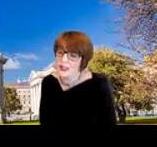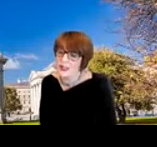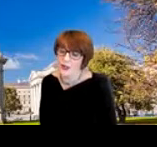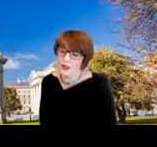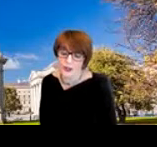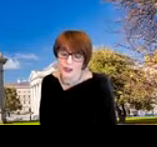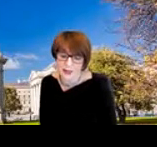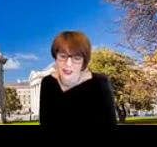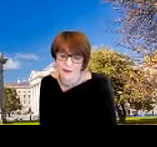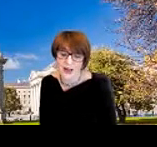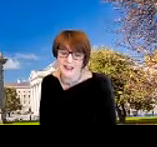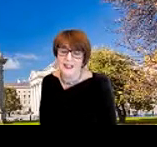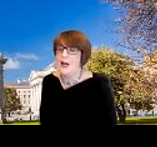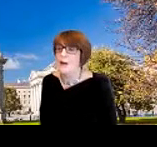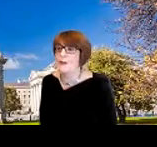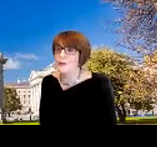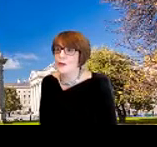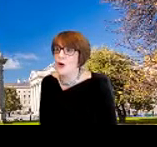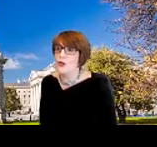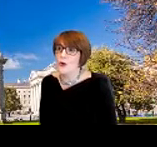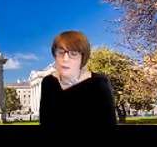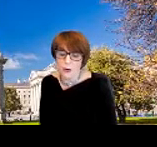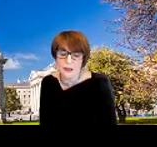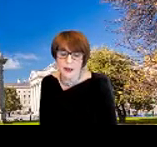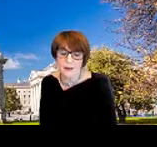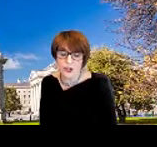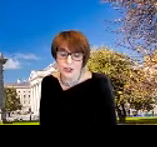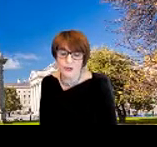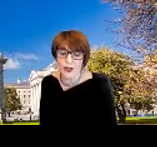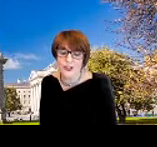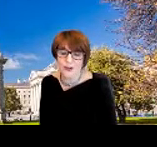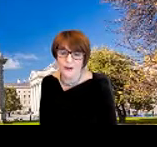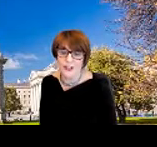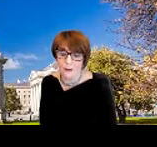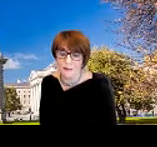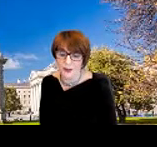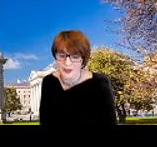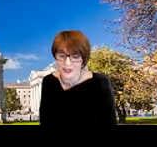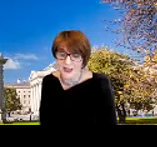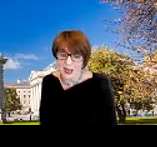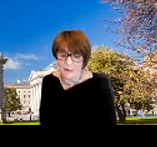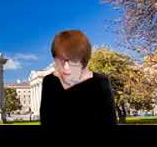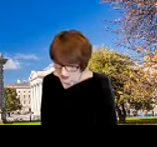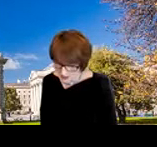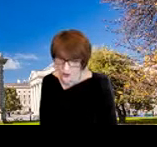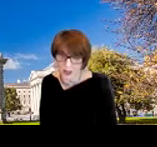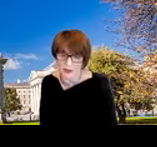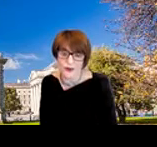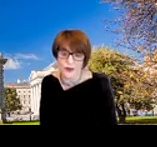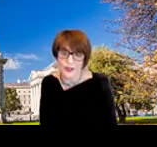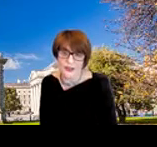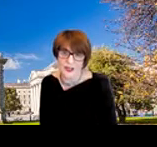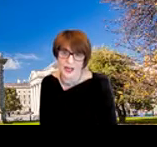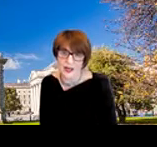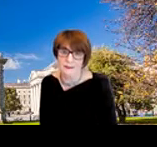use technology to speak to friends. But as we all know, most people just want to meet up in person, and we're really looking